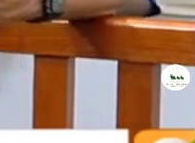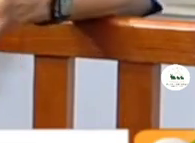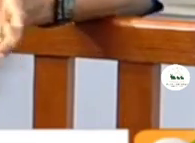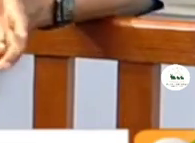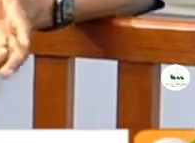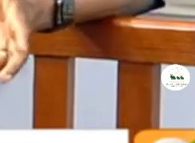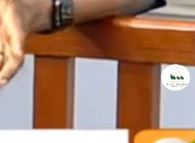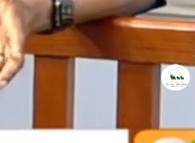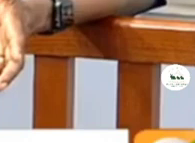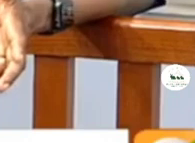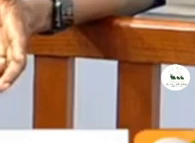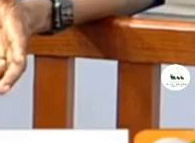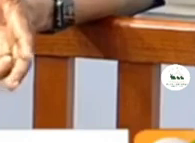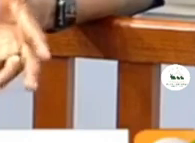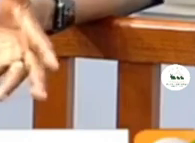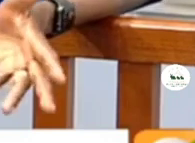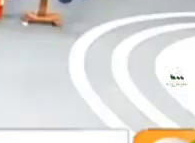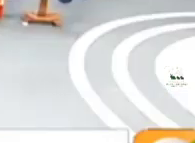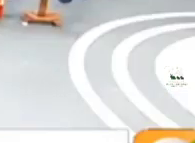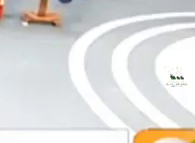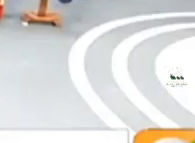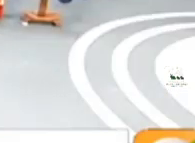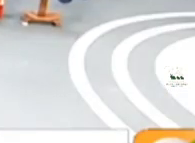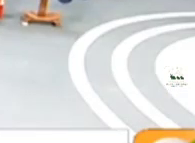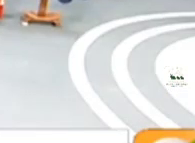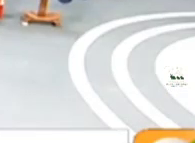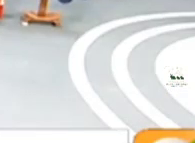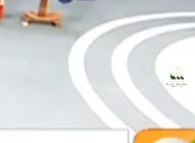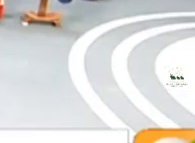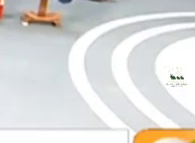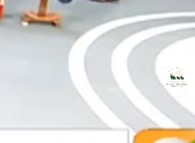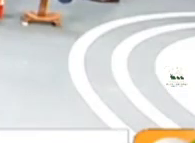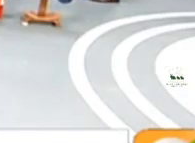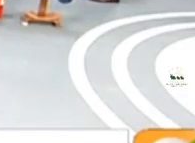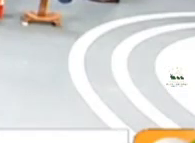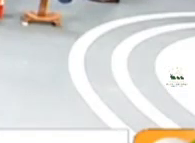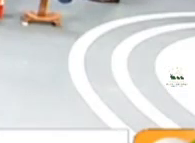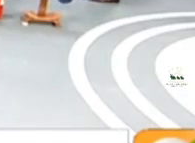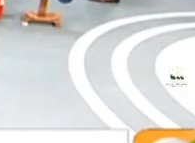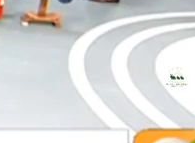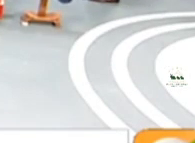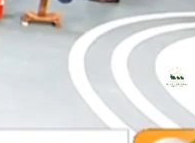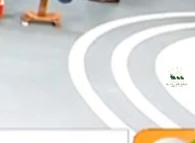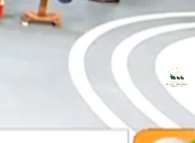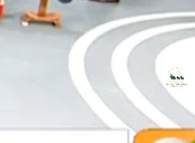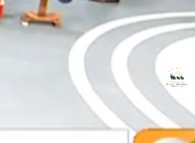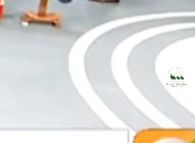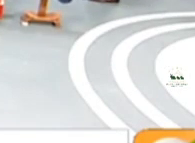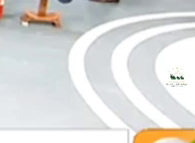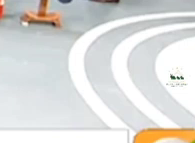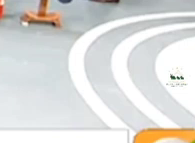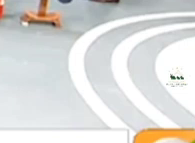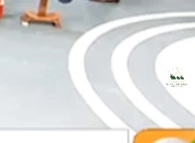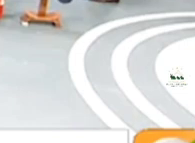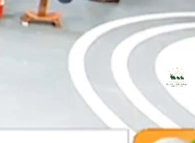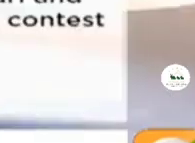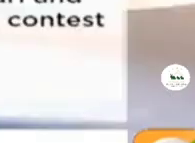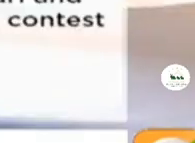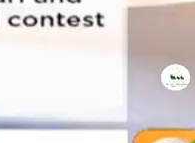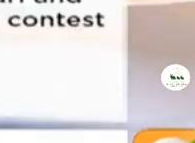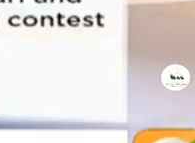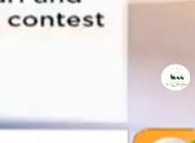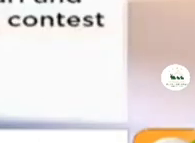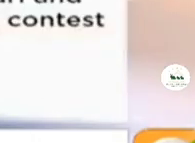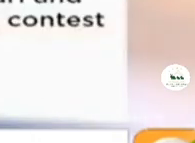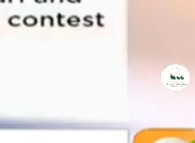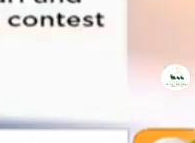They border. There is a nagging question traffic there, which you must speak to even as you talk. To Barak, kindly ask the